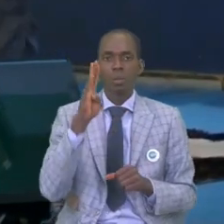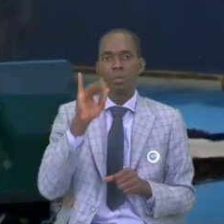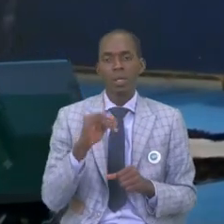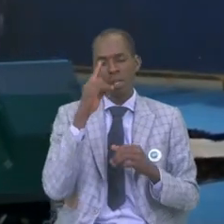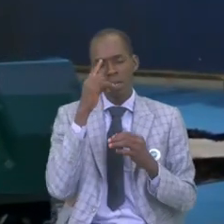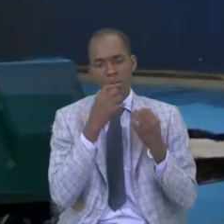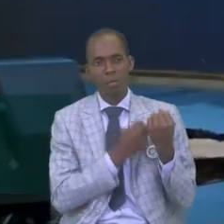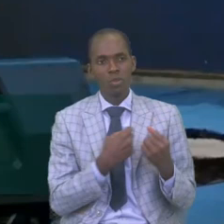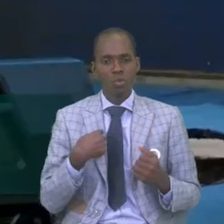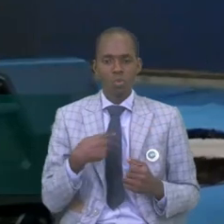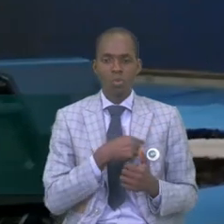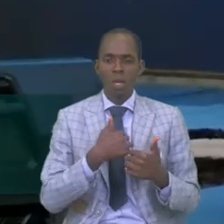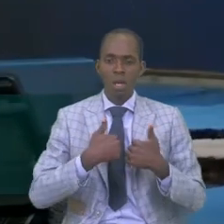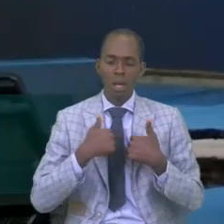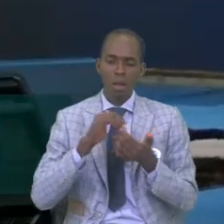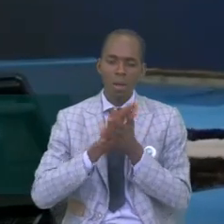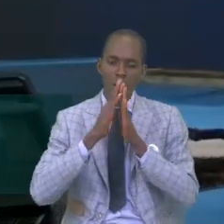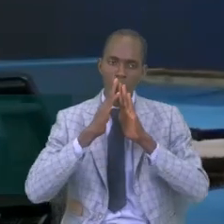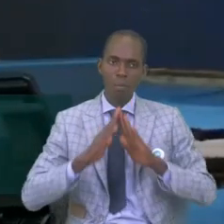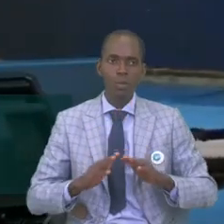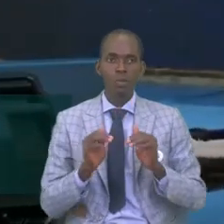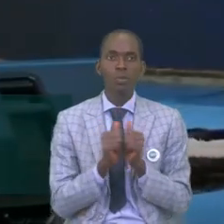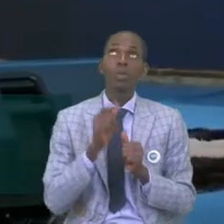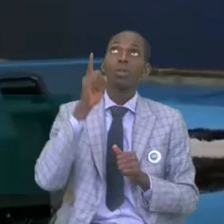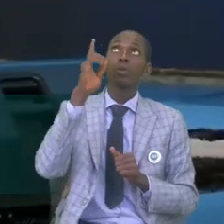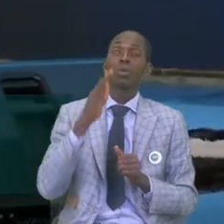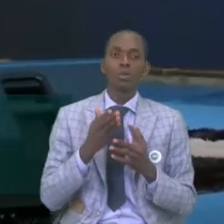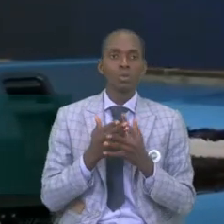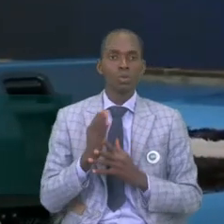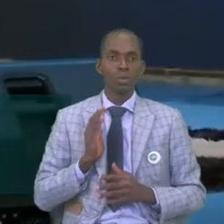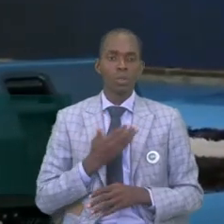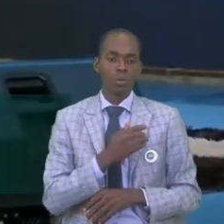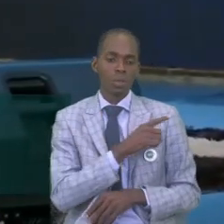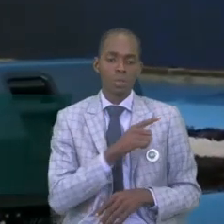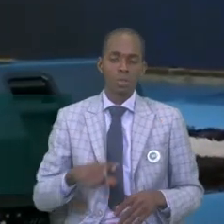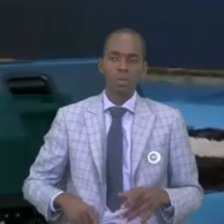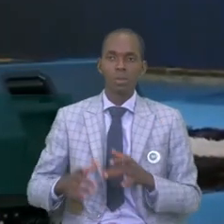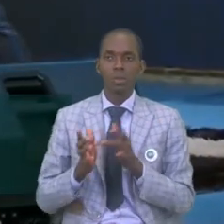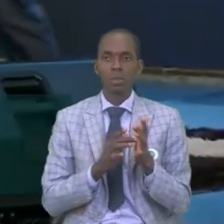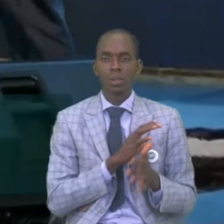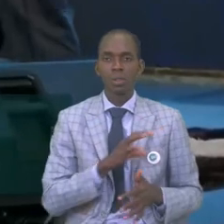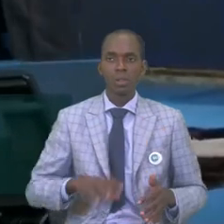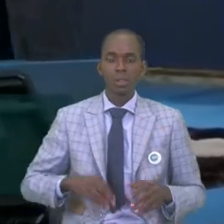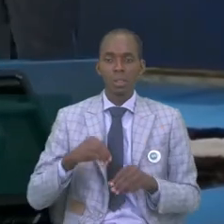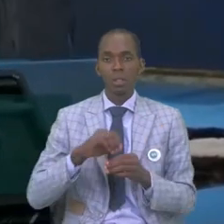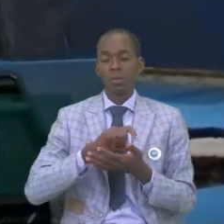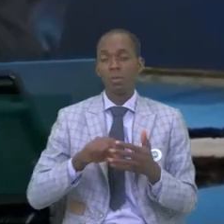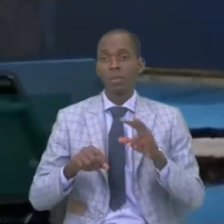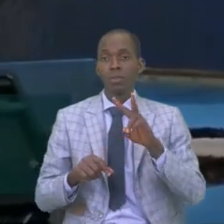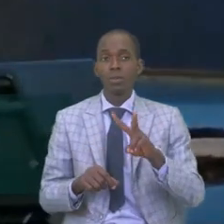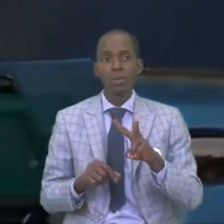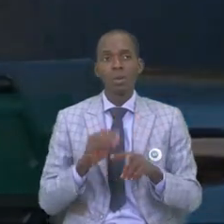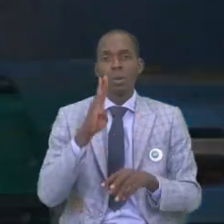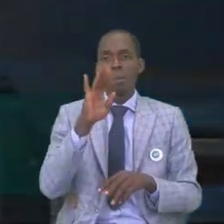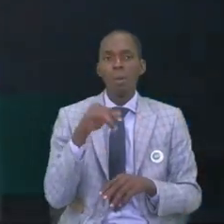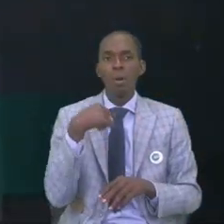we have peace with God through our Lord Jesus Christ. And then in verse 2, it says, by whom? That